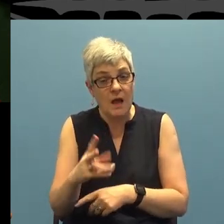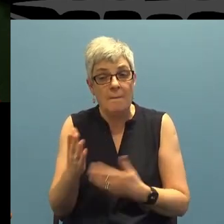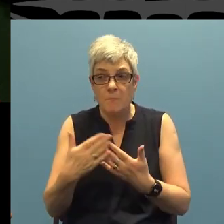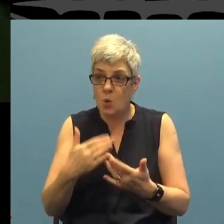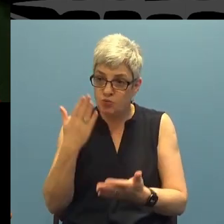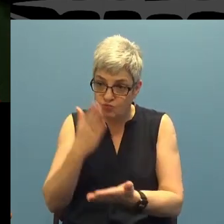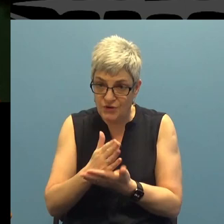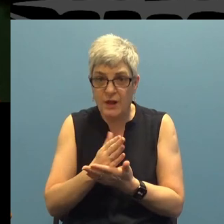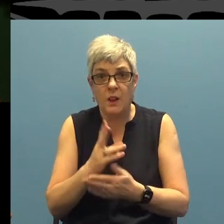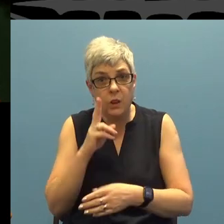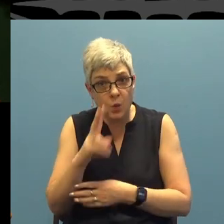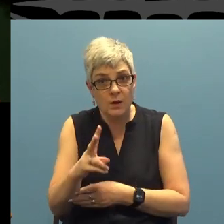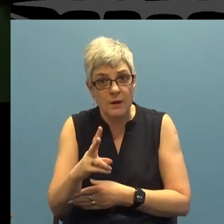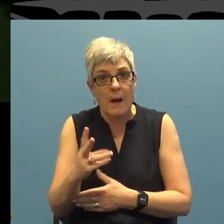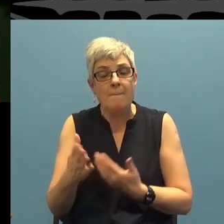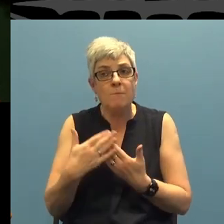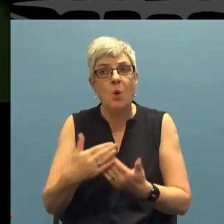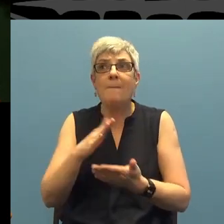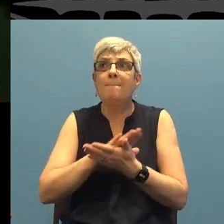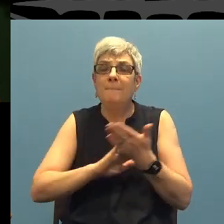look, a more meaningful look.